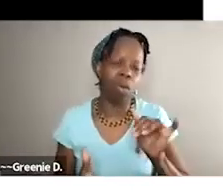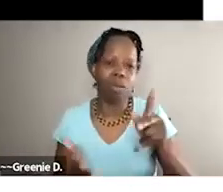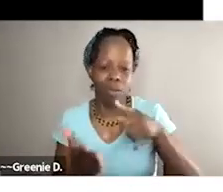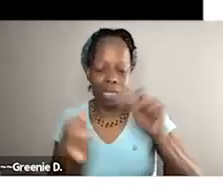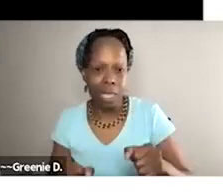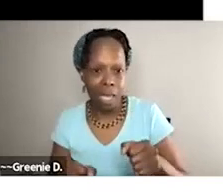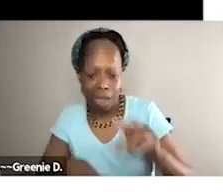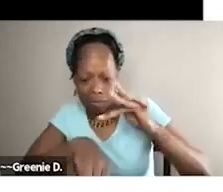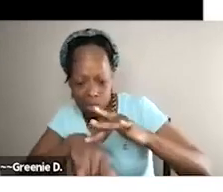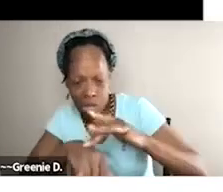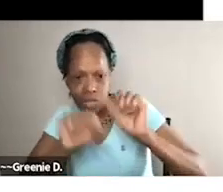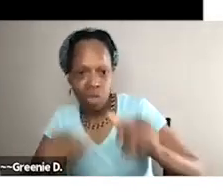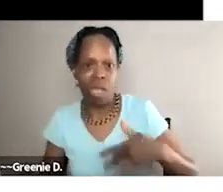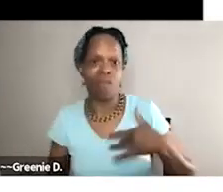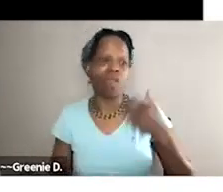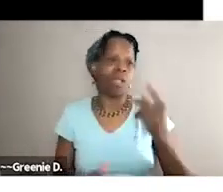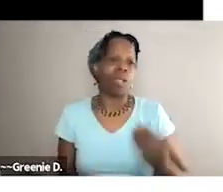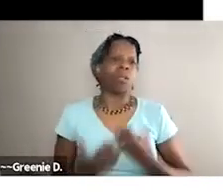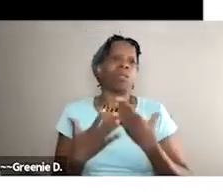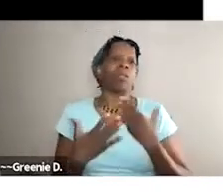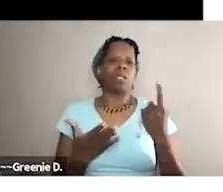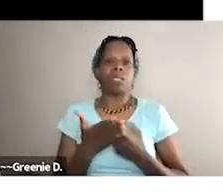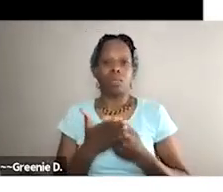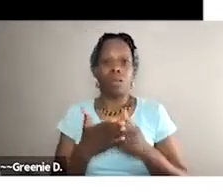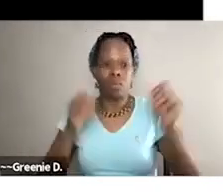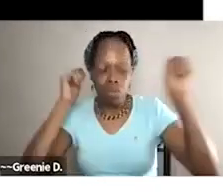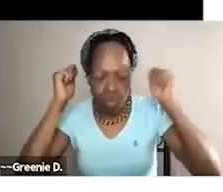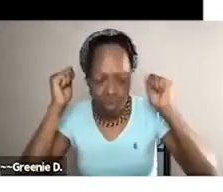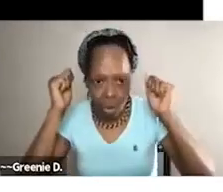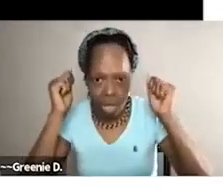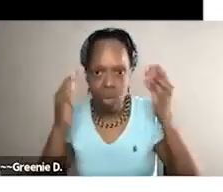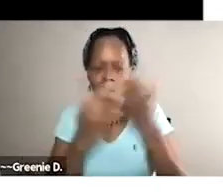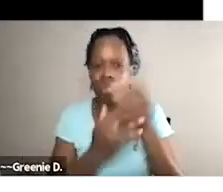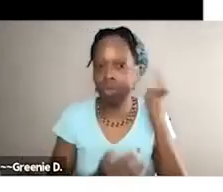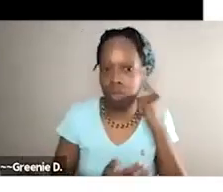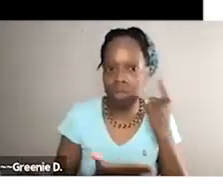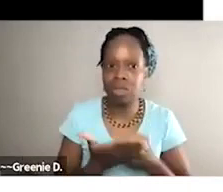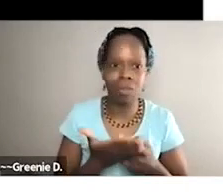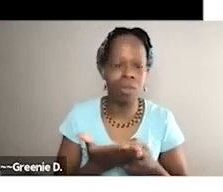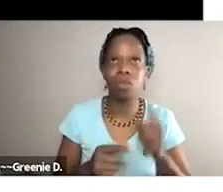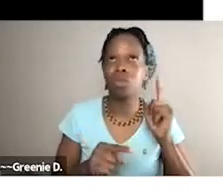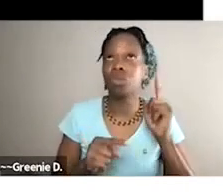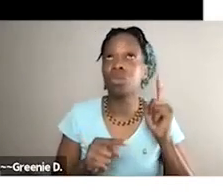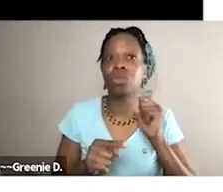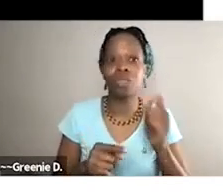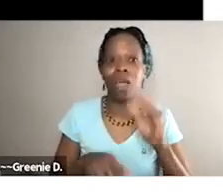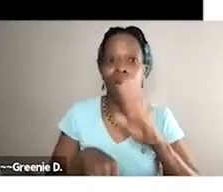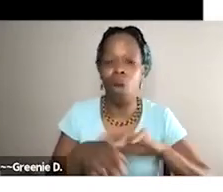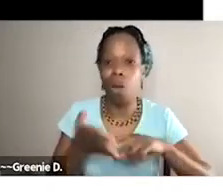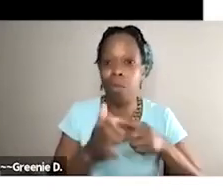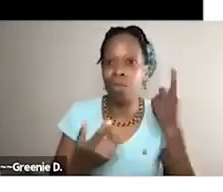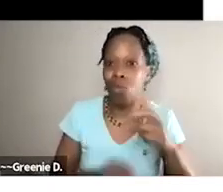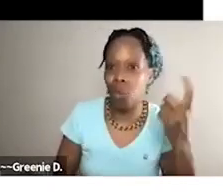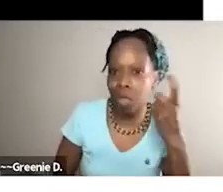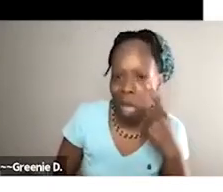felt. Sometimes it is audio-scribed and taken in through the ear. Sometimes it's not even intended for the eye. Dance can be a soundtrack